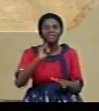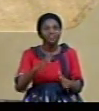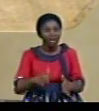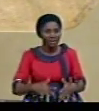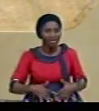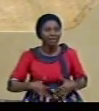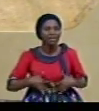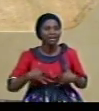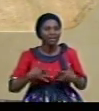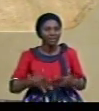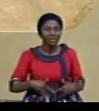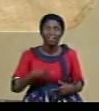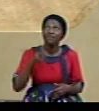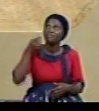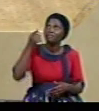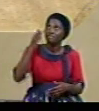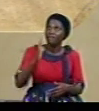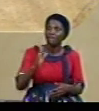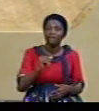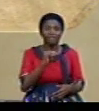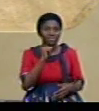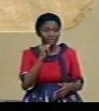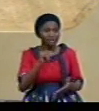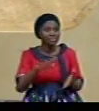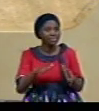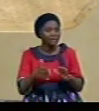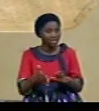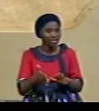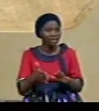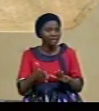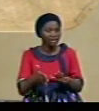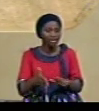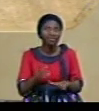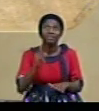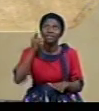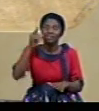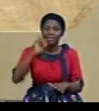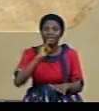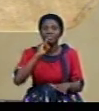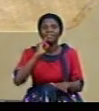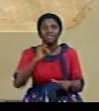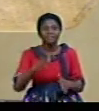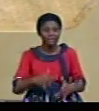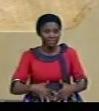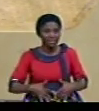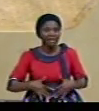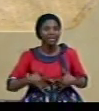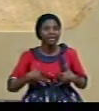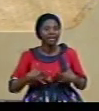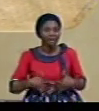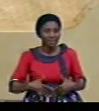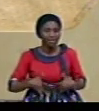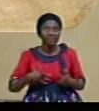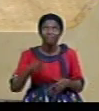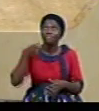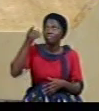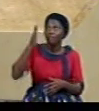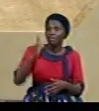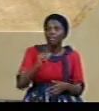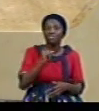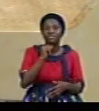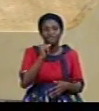he's alive God's Not Dead He's Alive